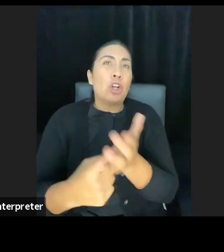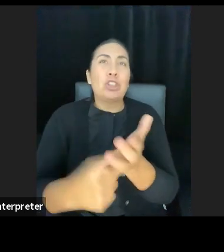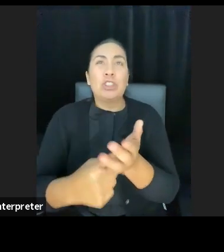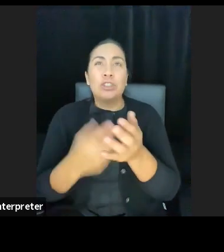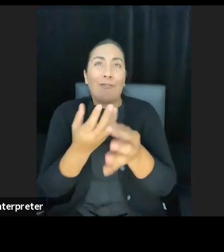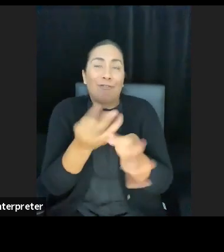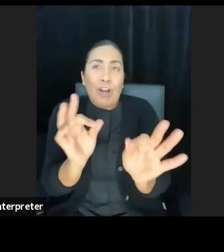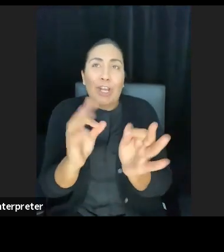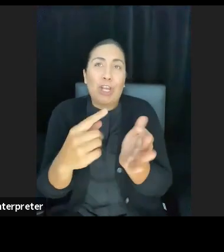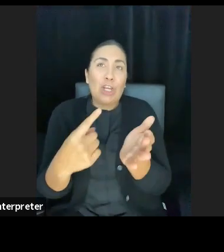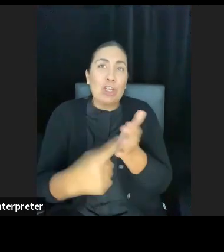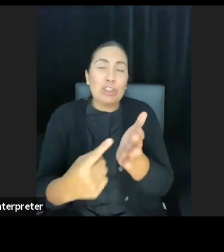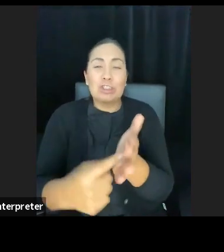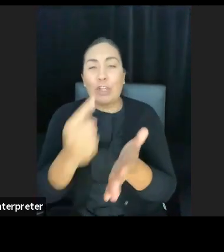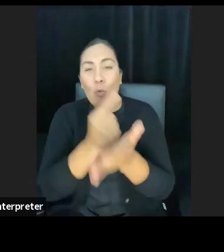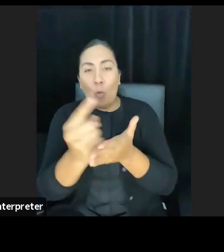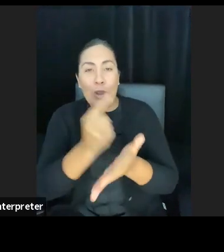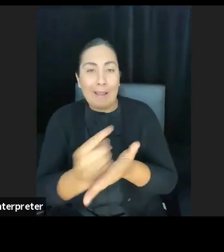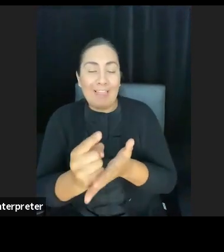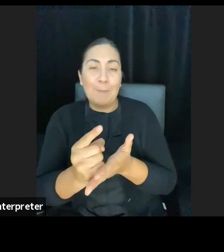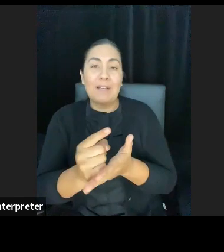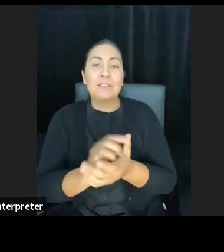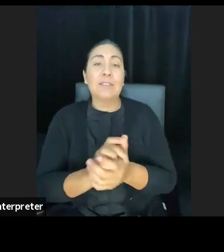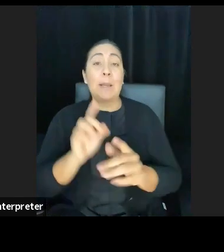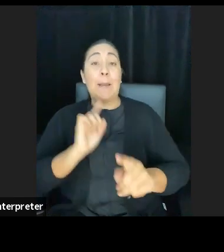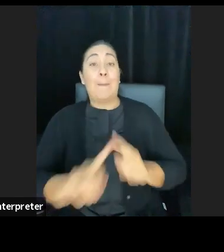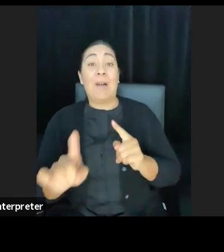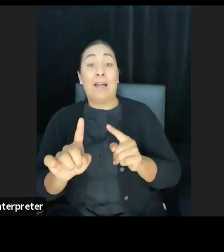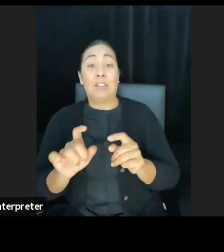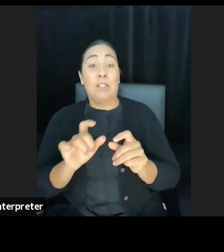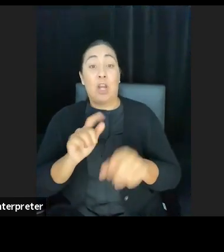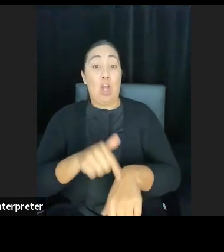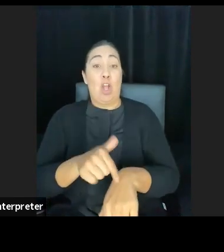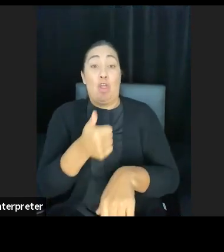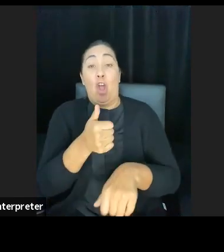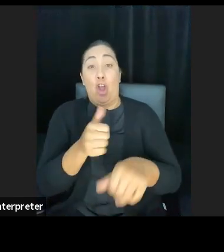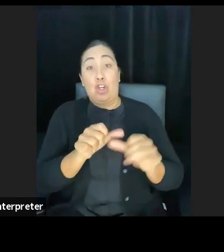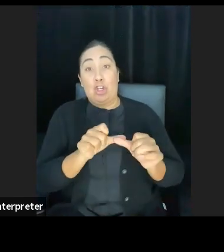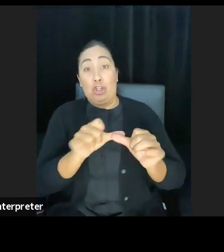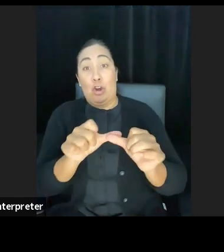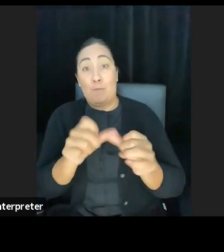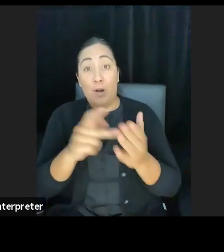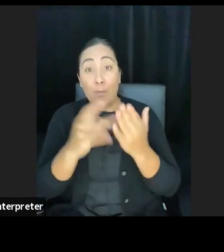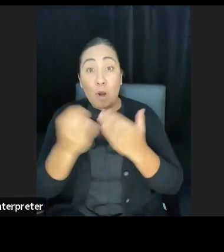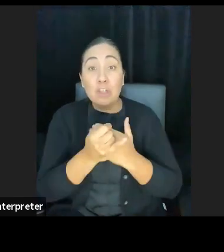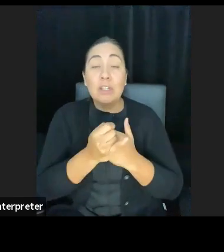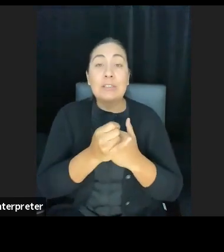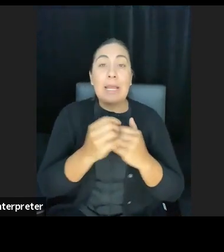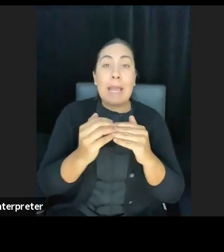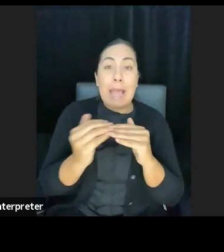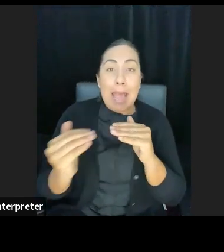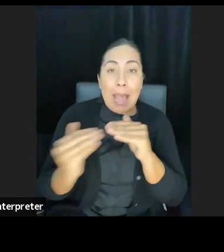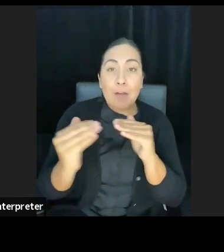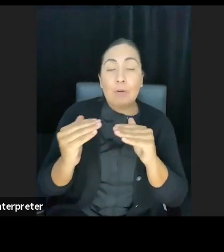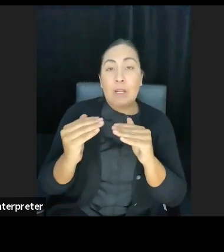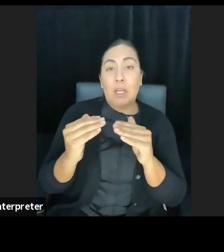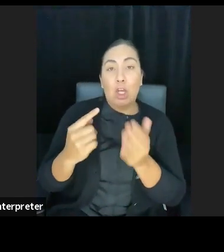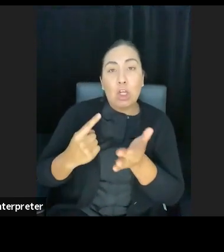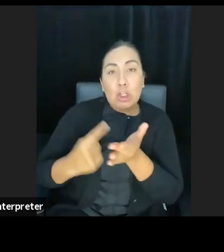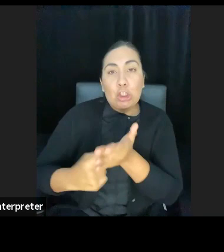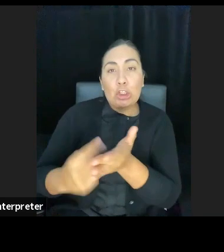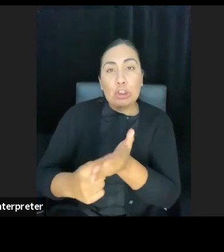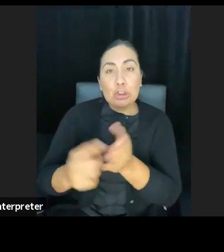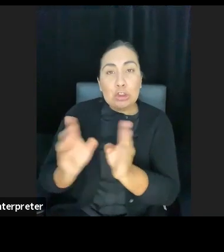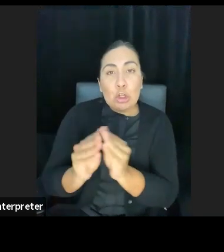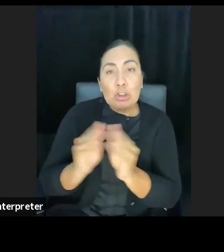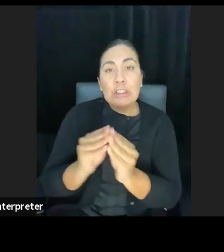consultations on a weekly basis, but long-term projects are doing equity consulting for the Fool's Fury company and acting as the